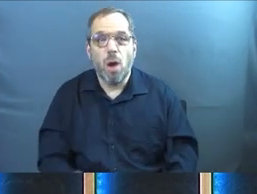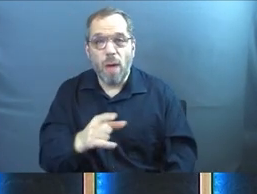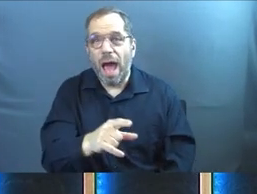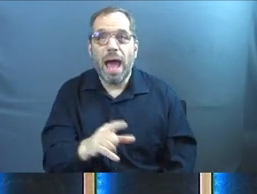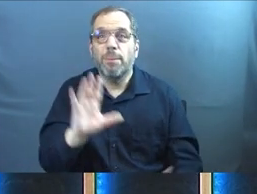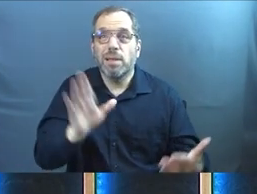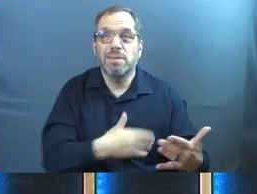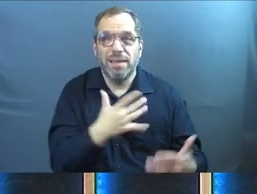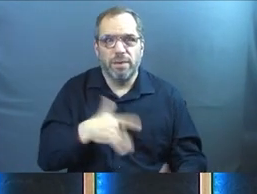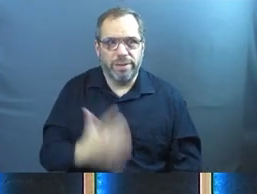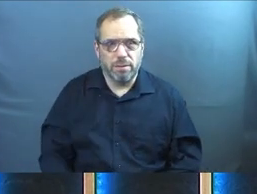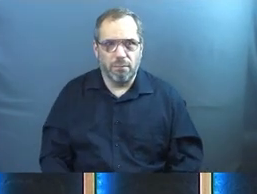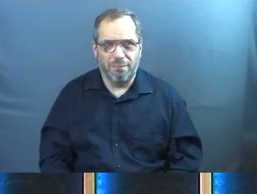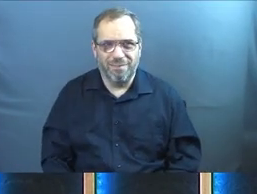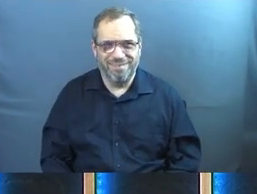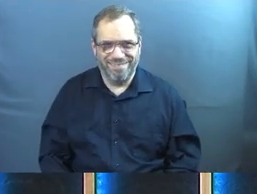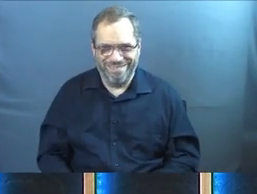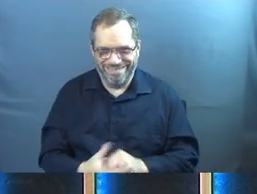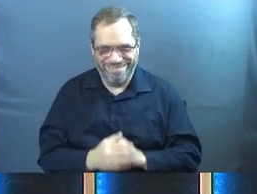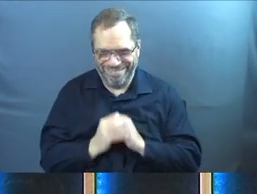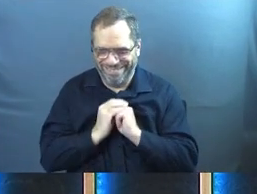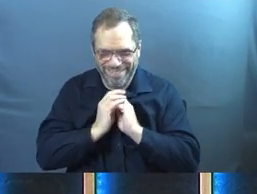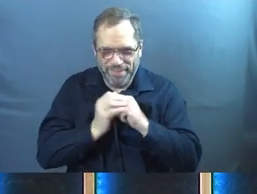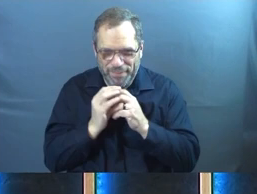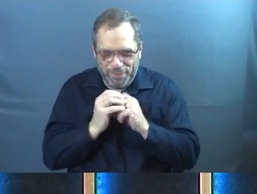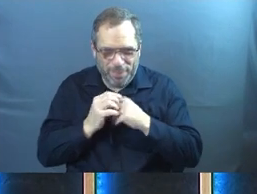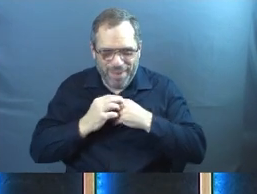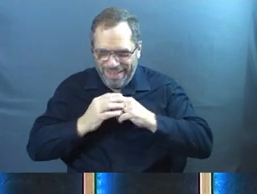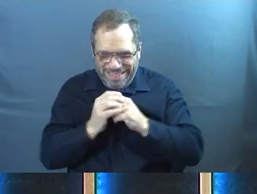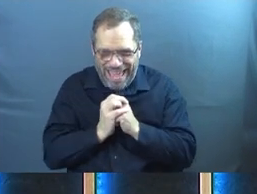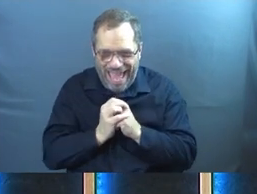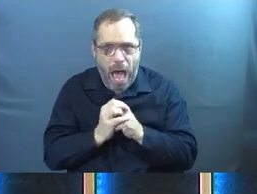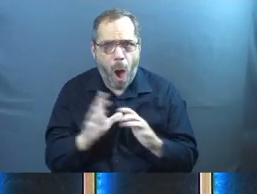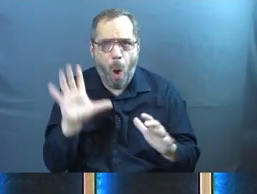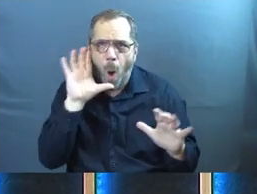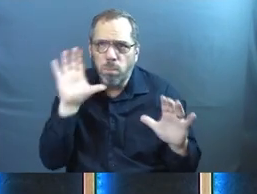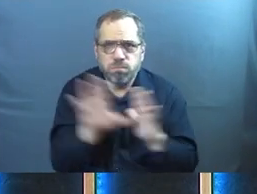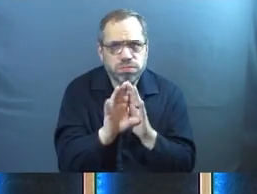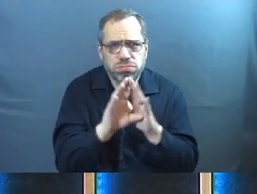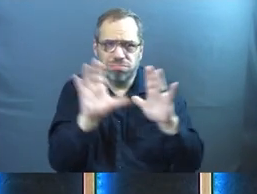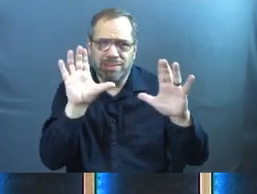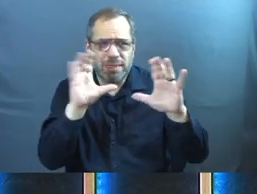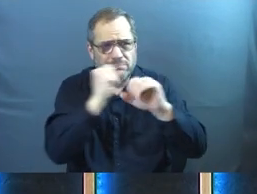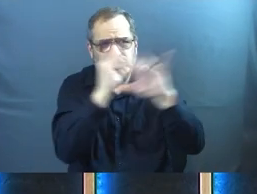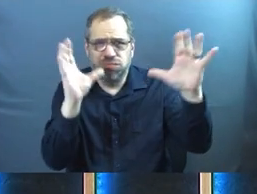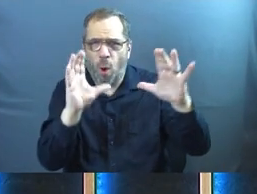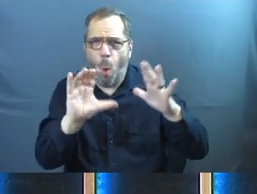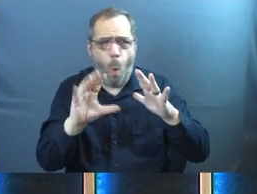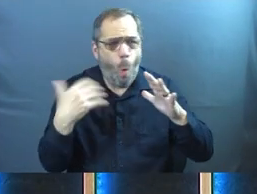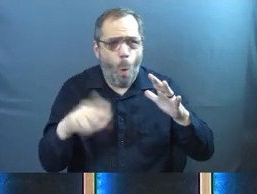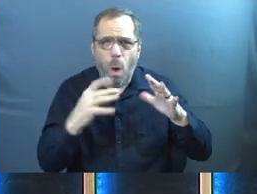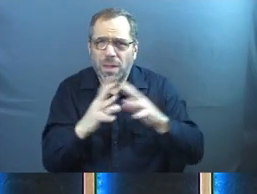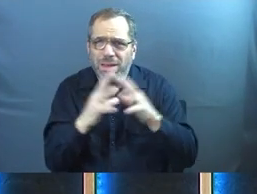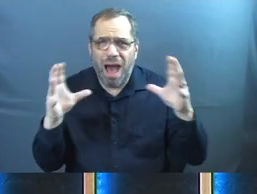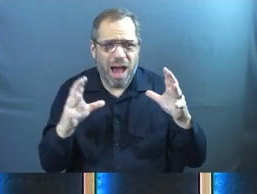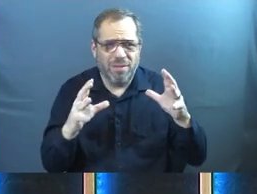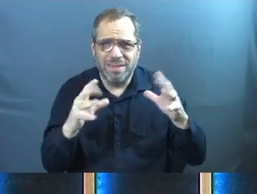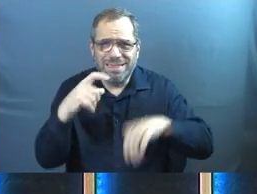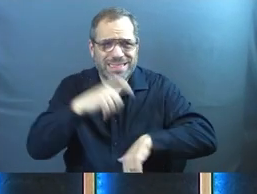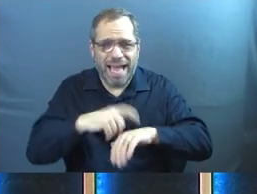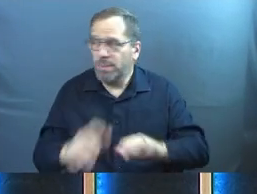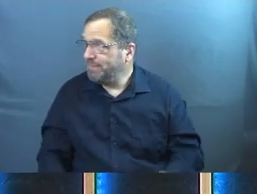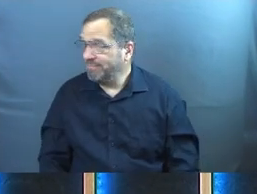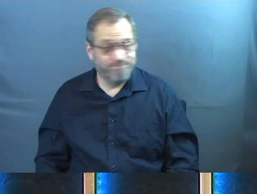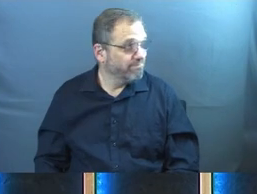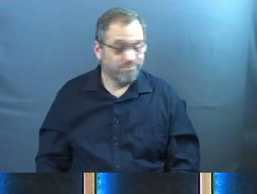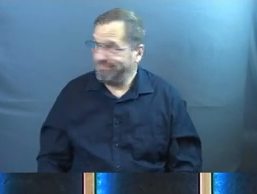it's going to get you feeling stuff. It's very graphic. It's very intense. There's a lot of moments, I will